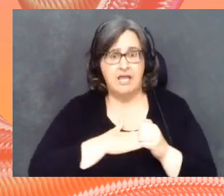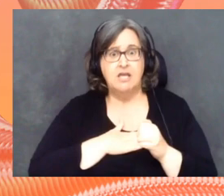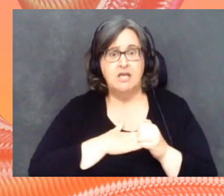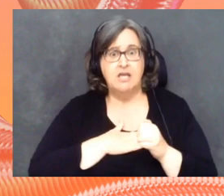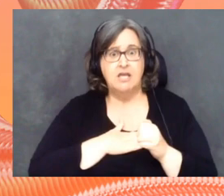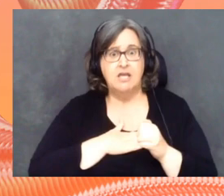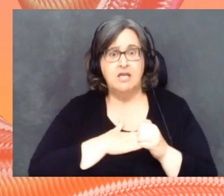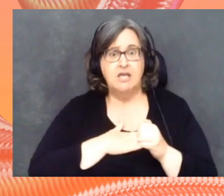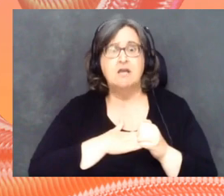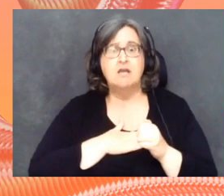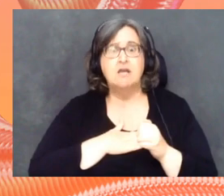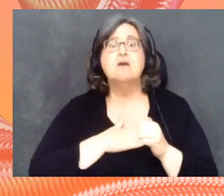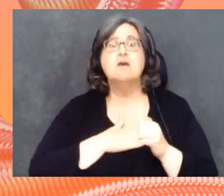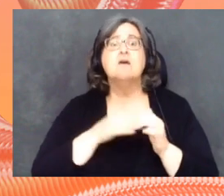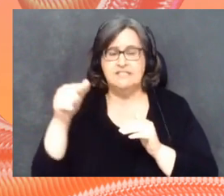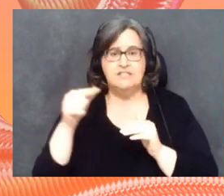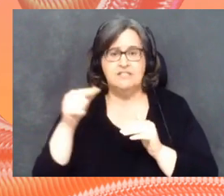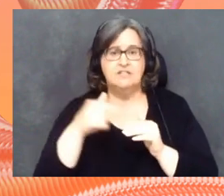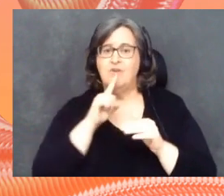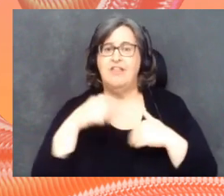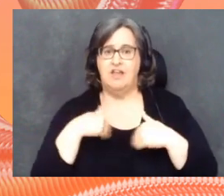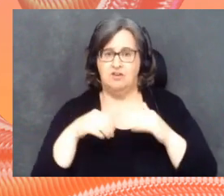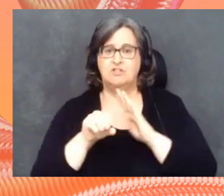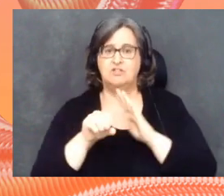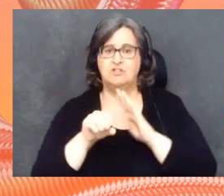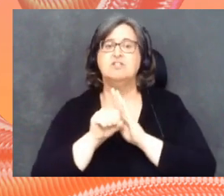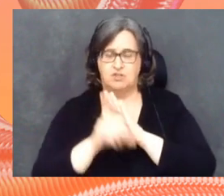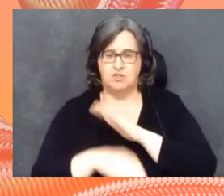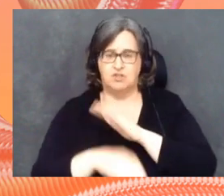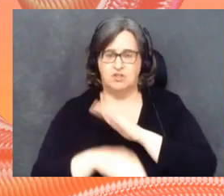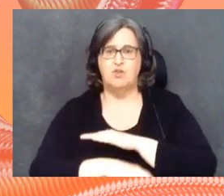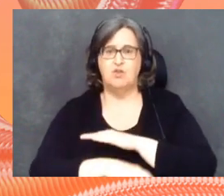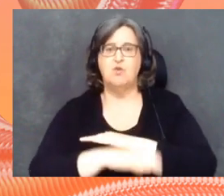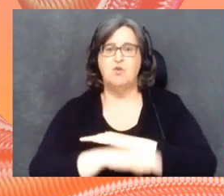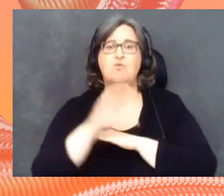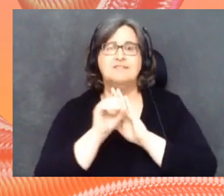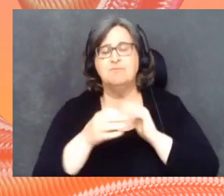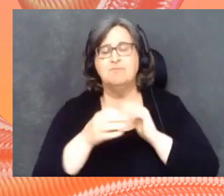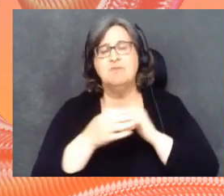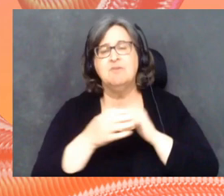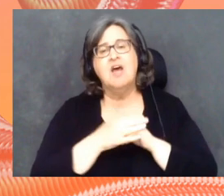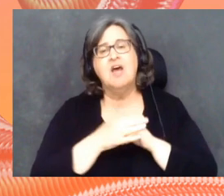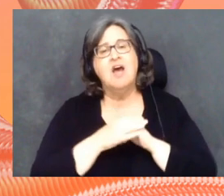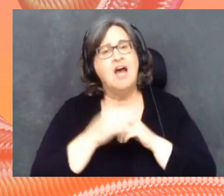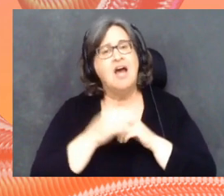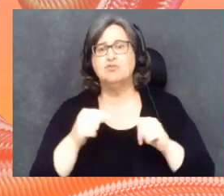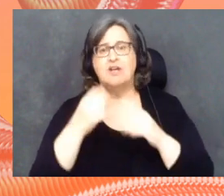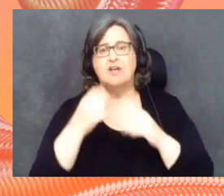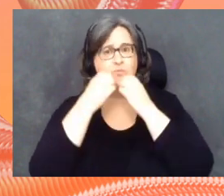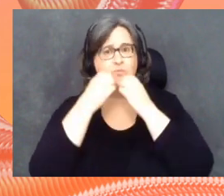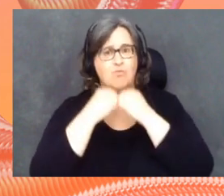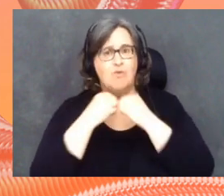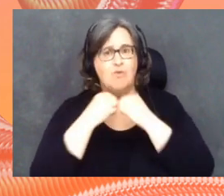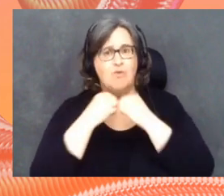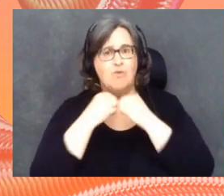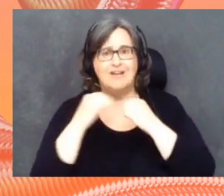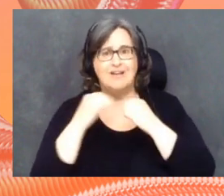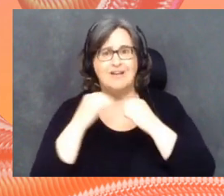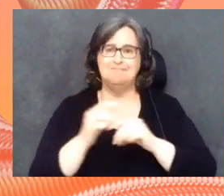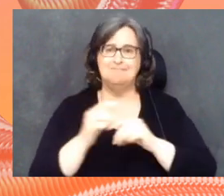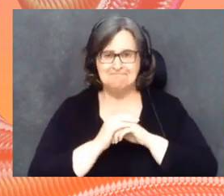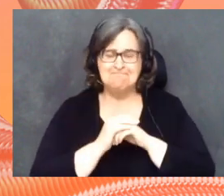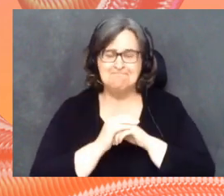people of that sign, and I'm just like, I'm working on like embracing it fully still. So, but just trust me, it's good.